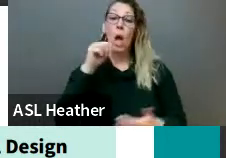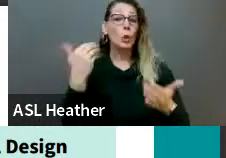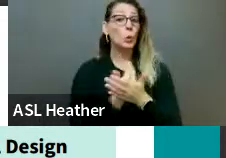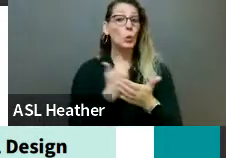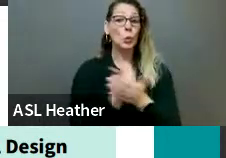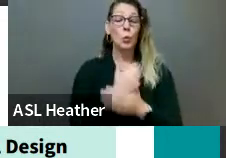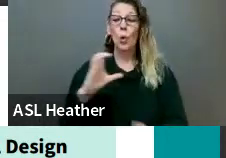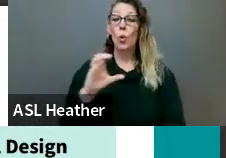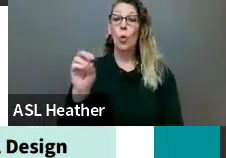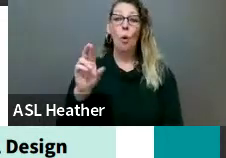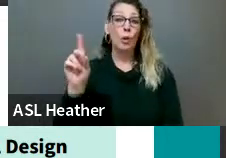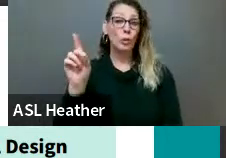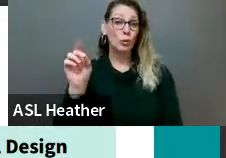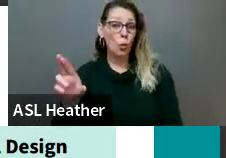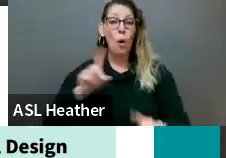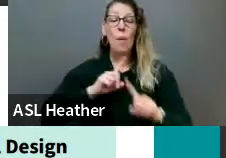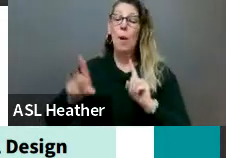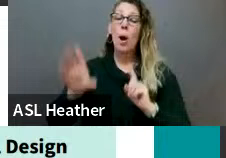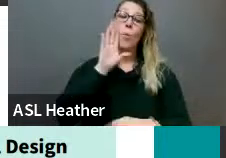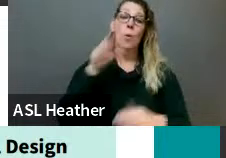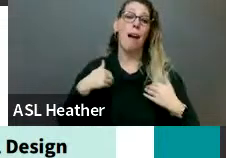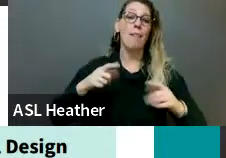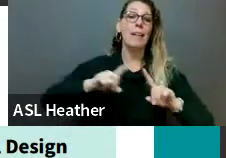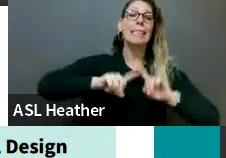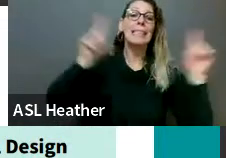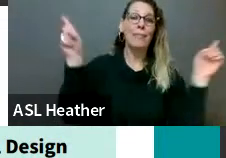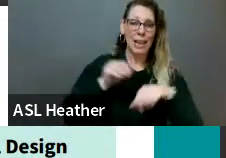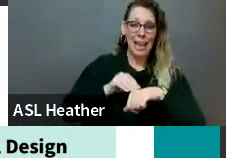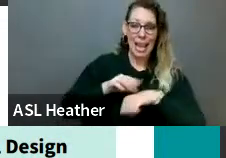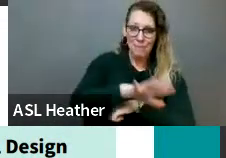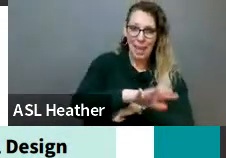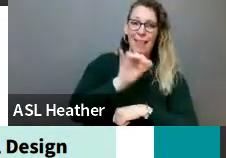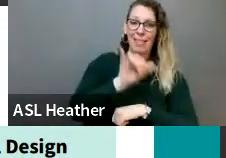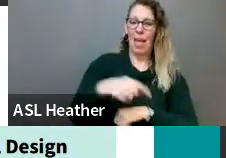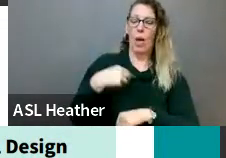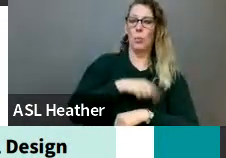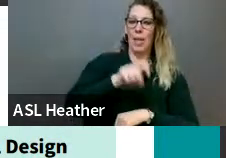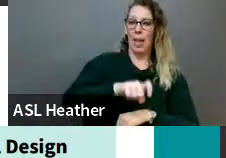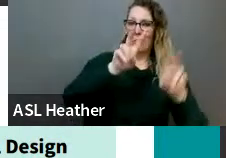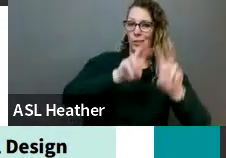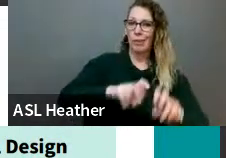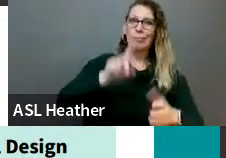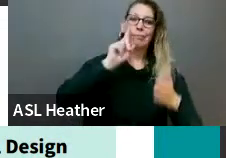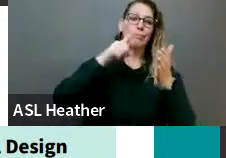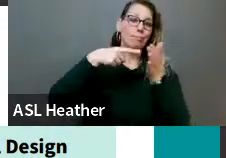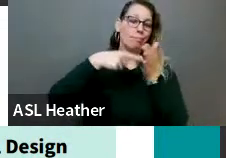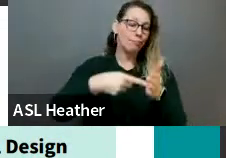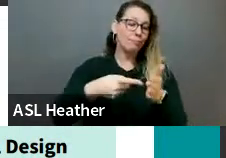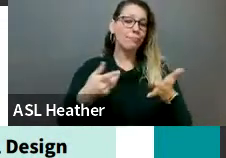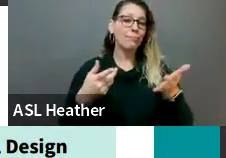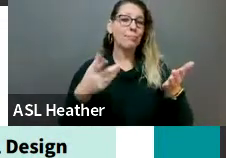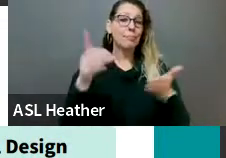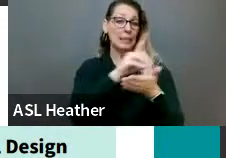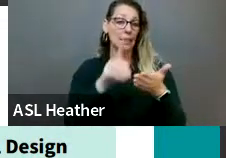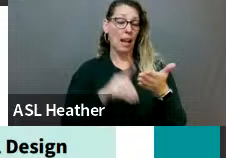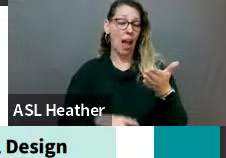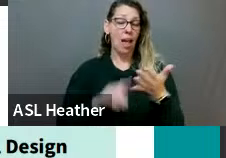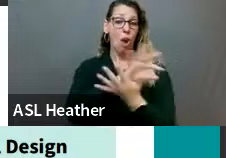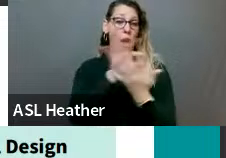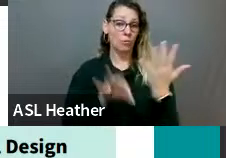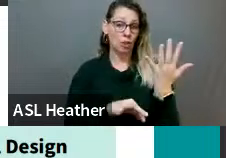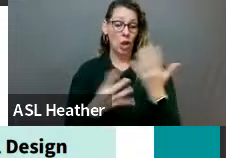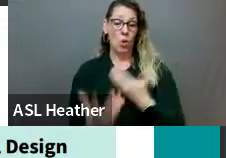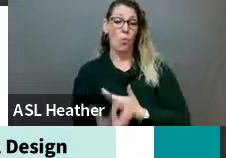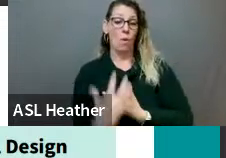corridor, but it will have different impacts that are being assessed. So examples that we have of design options